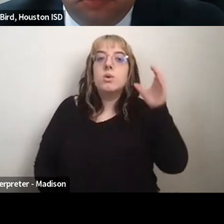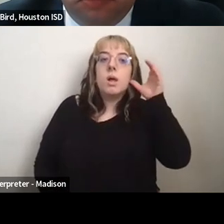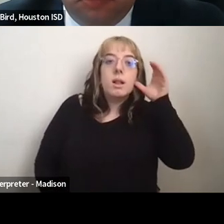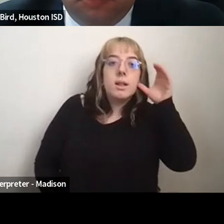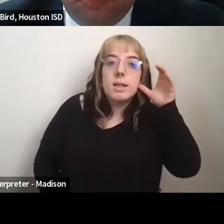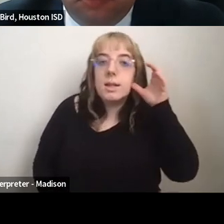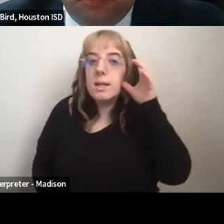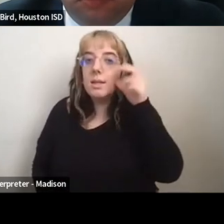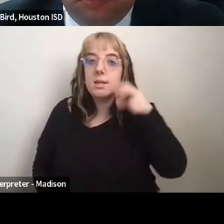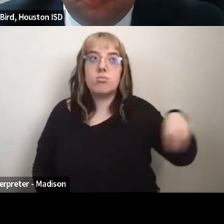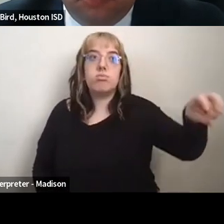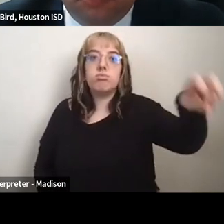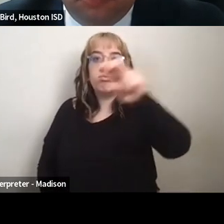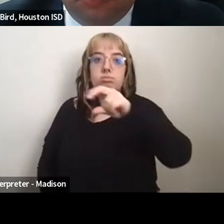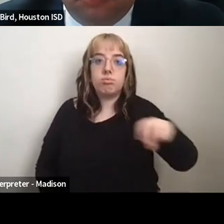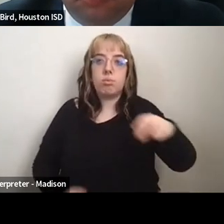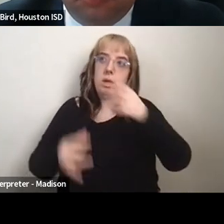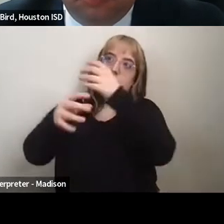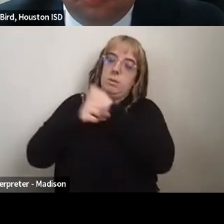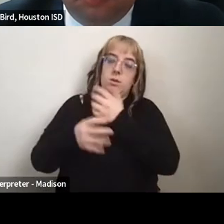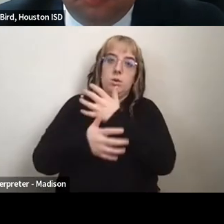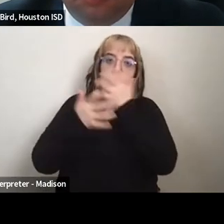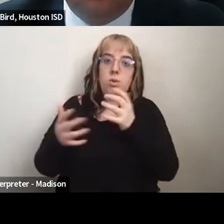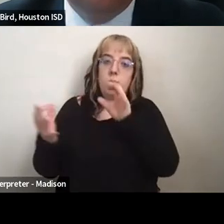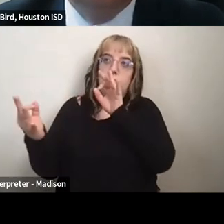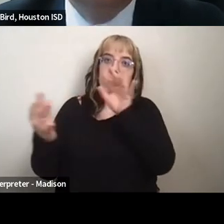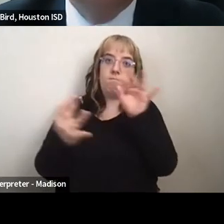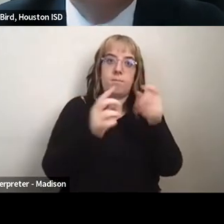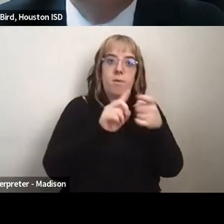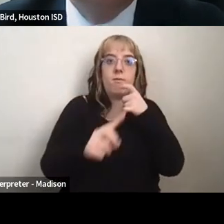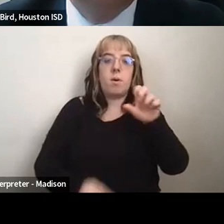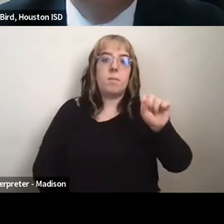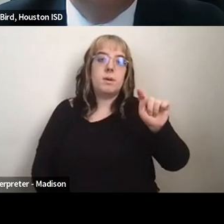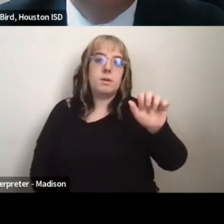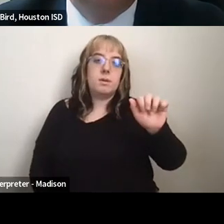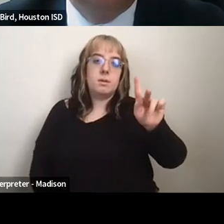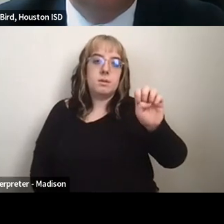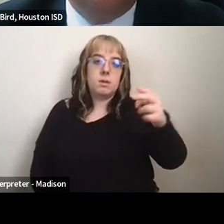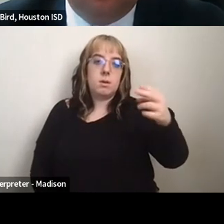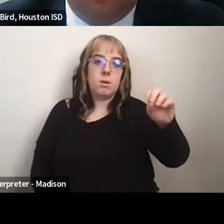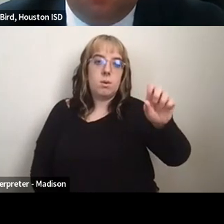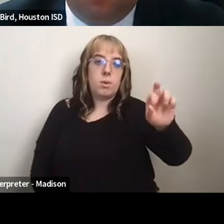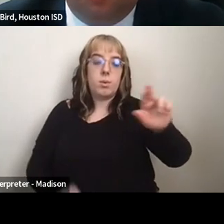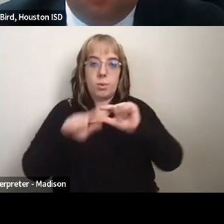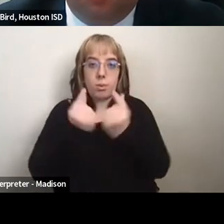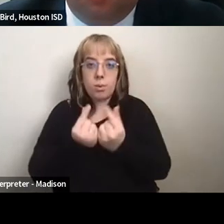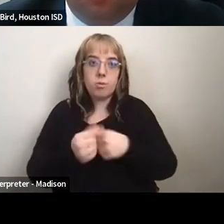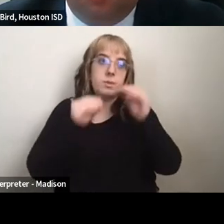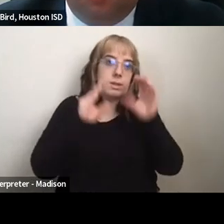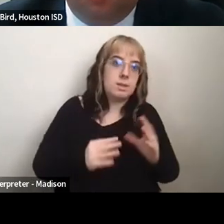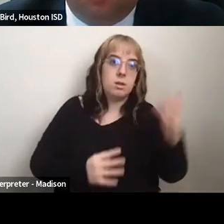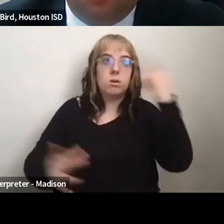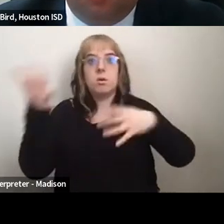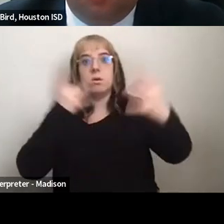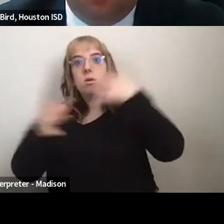have received a lot of input from stakeholder groups and teachers. So all of our high schools,